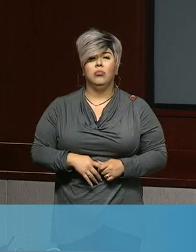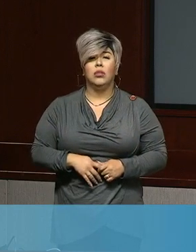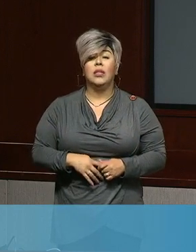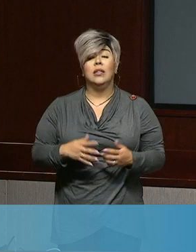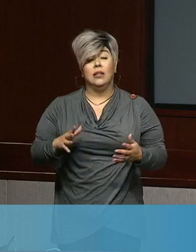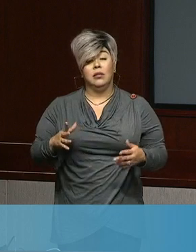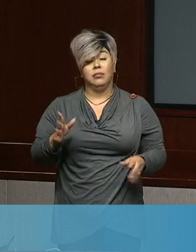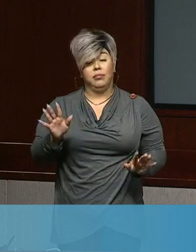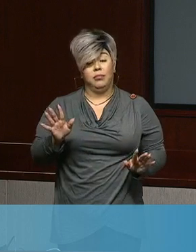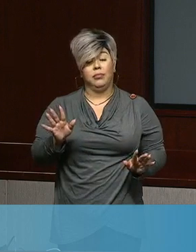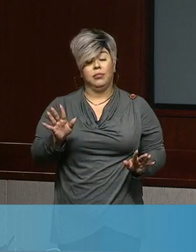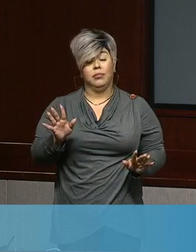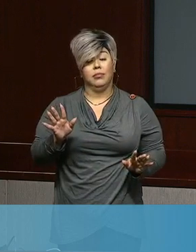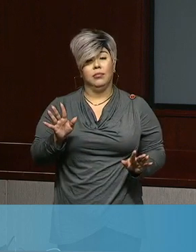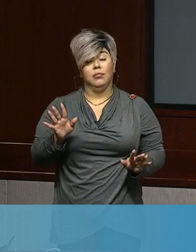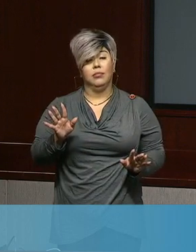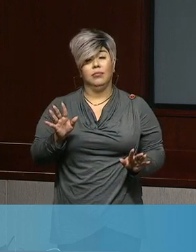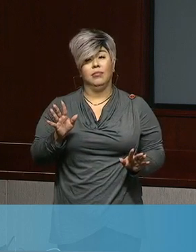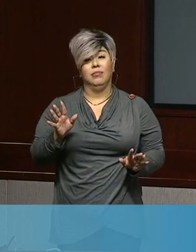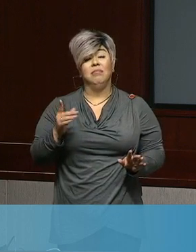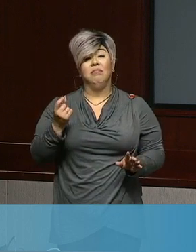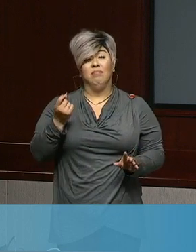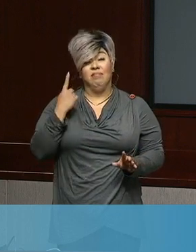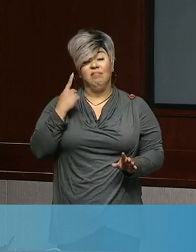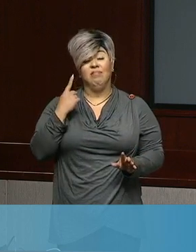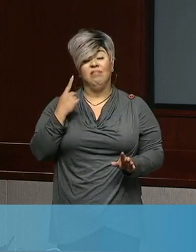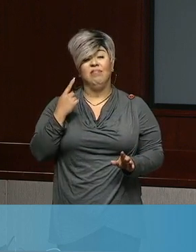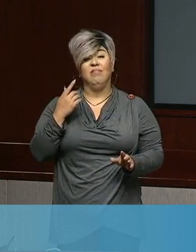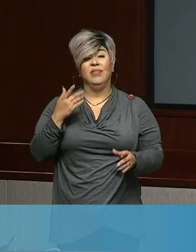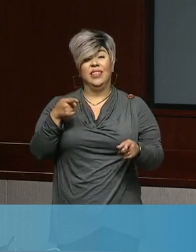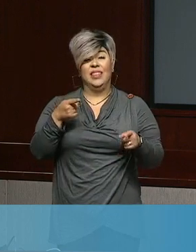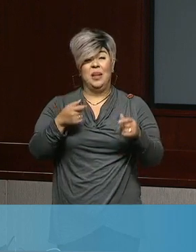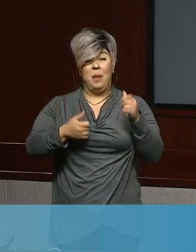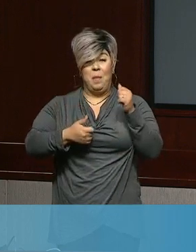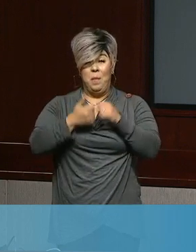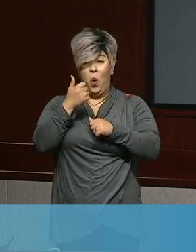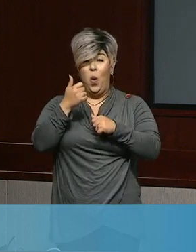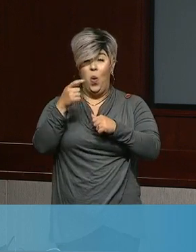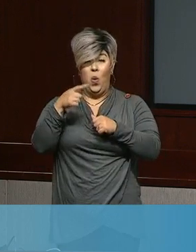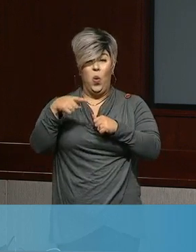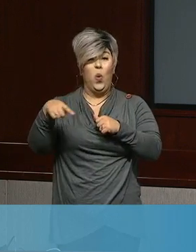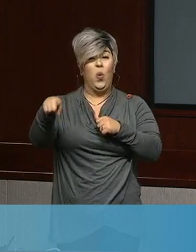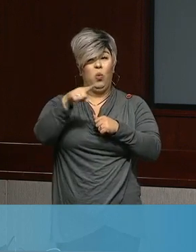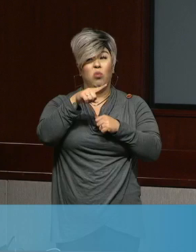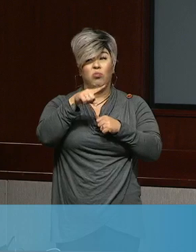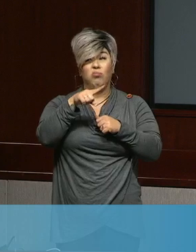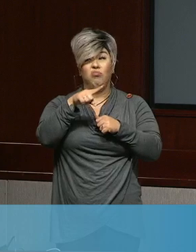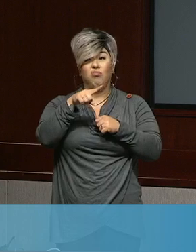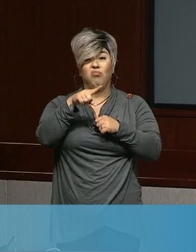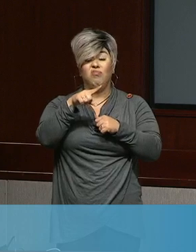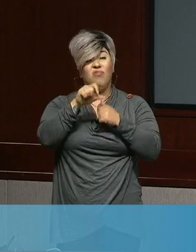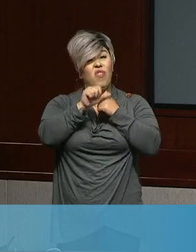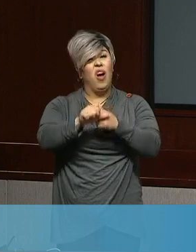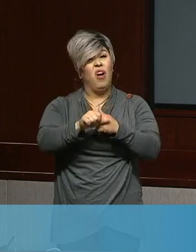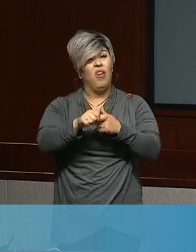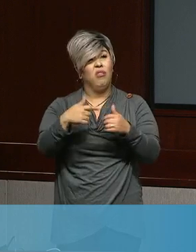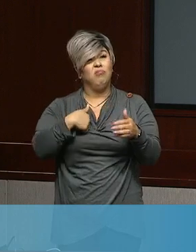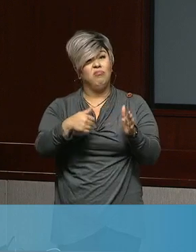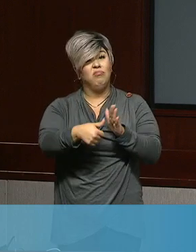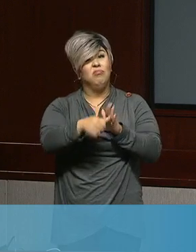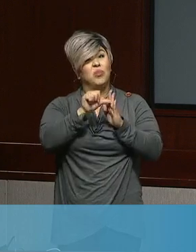folks that are most places, the vast majority of places, are following the guidance as it